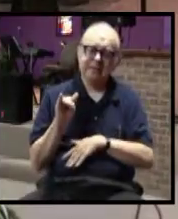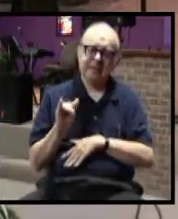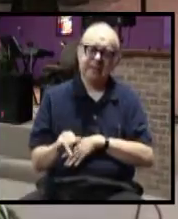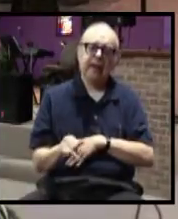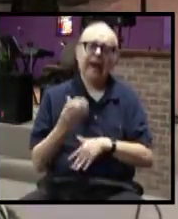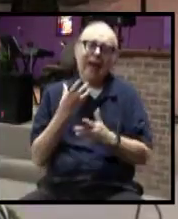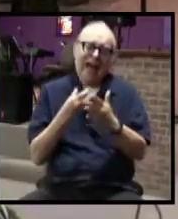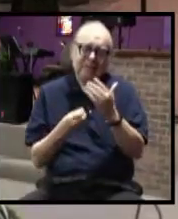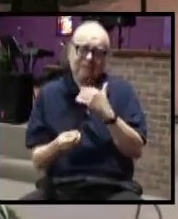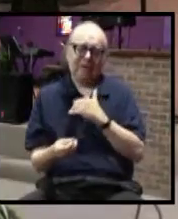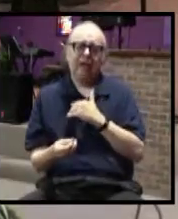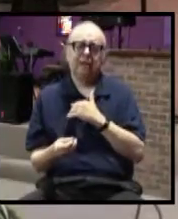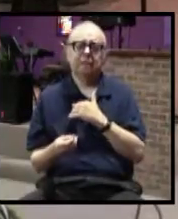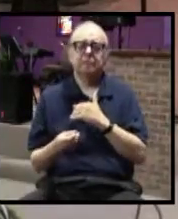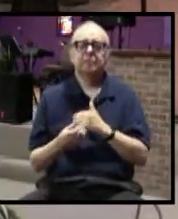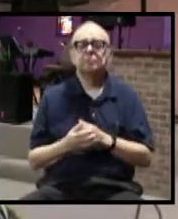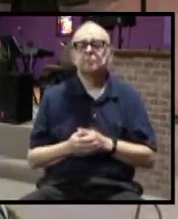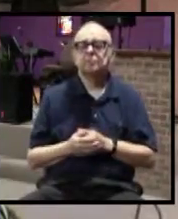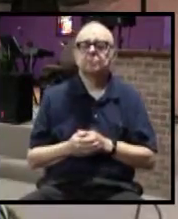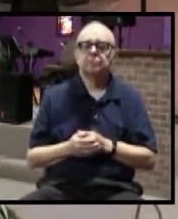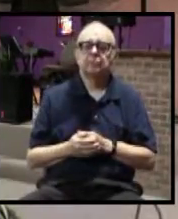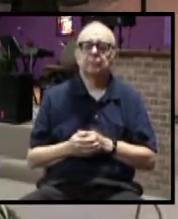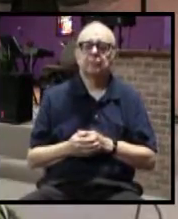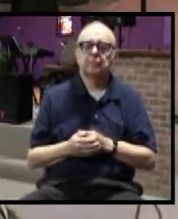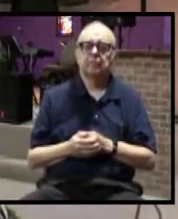They had to stay outside.